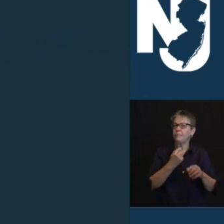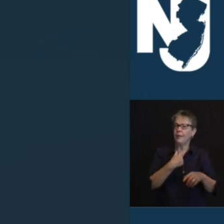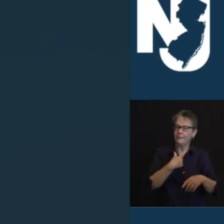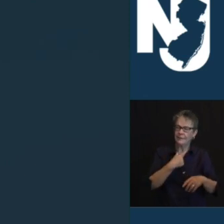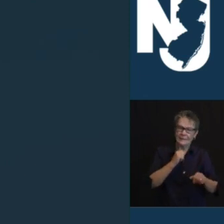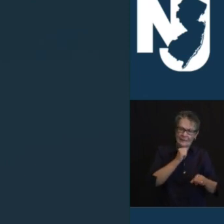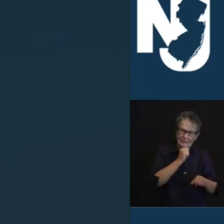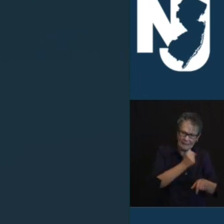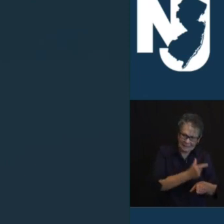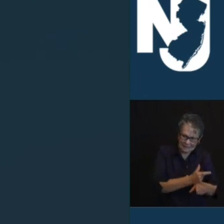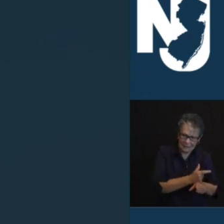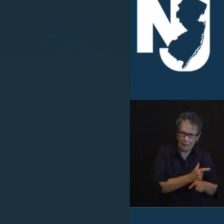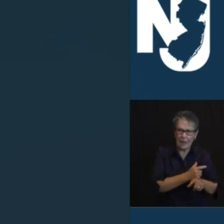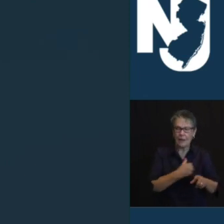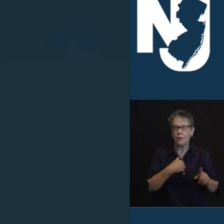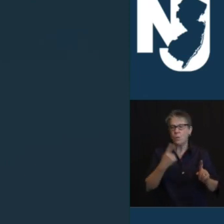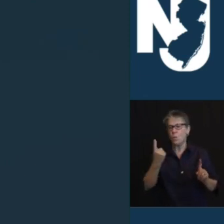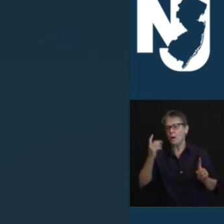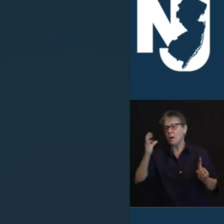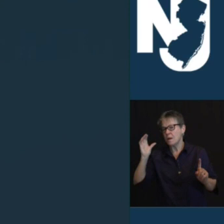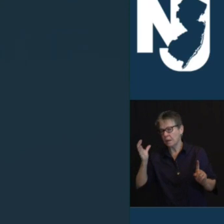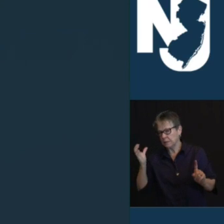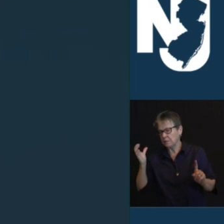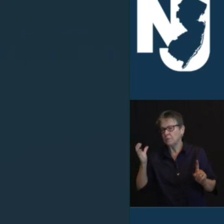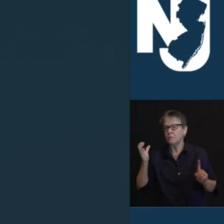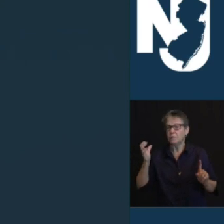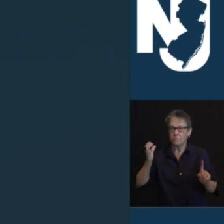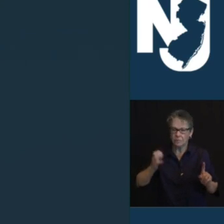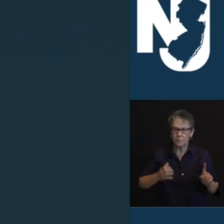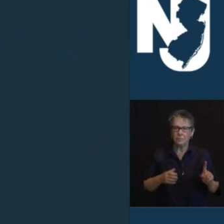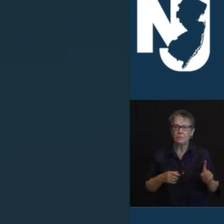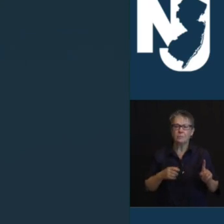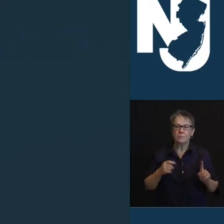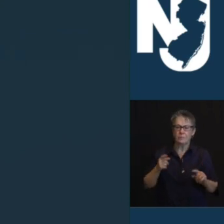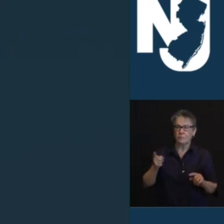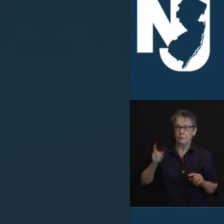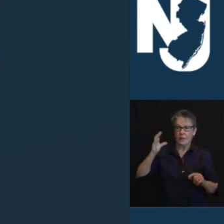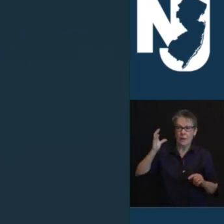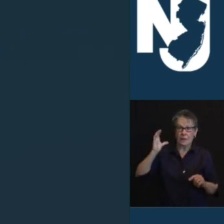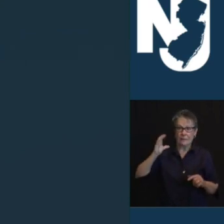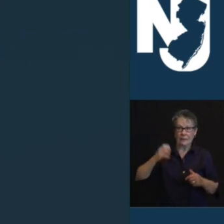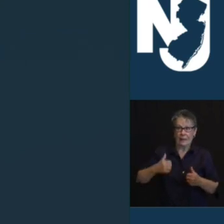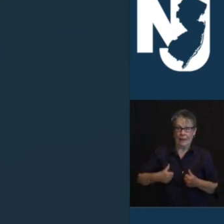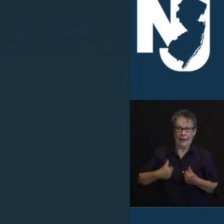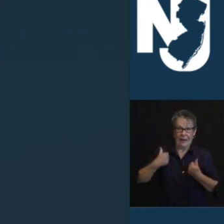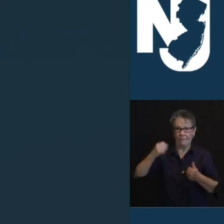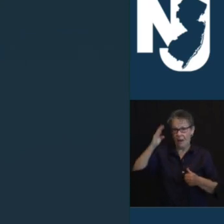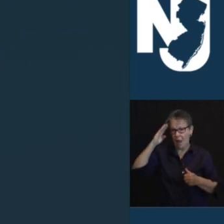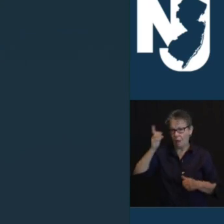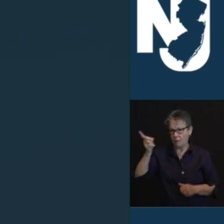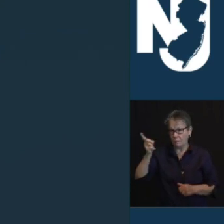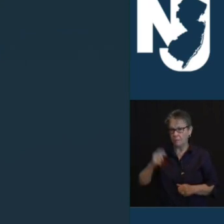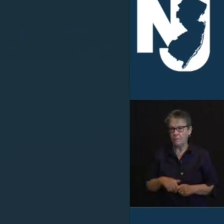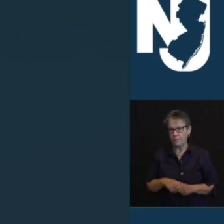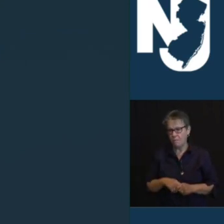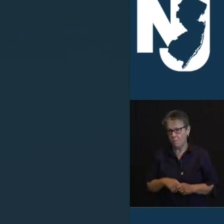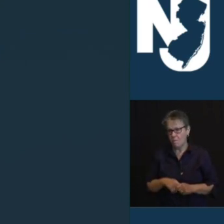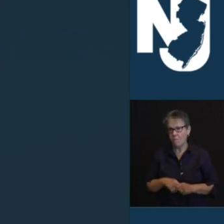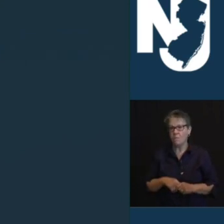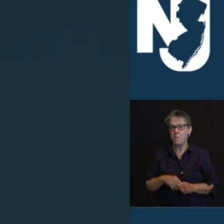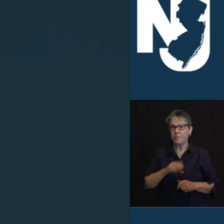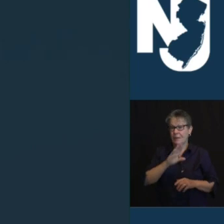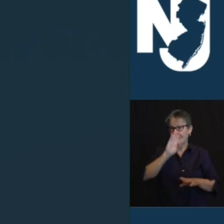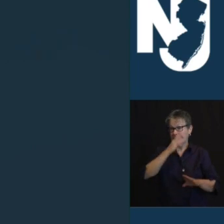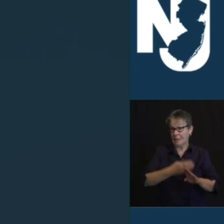cousin Seamus of Kiltormer, County Galway in Ireland. Russell told me a great story. He was giving, Russell